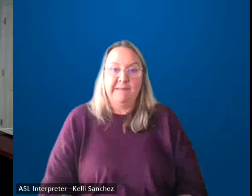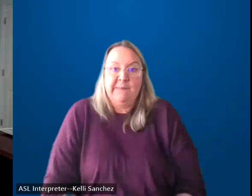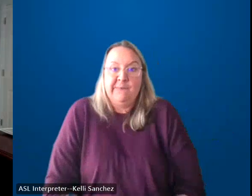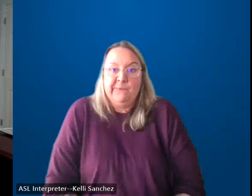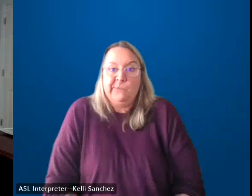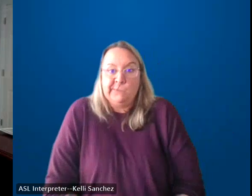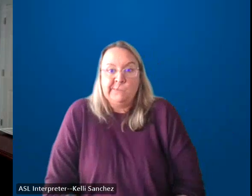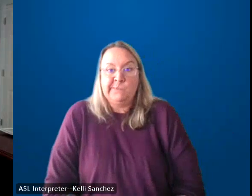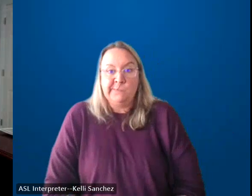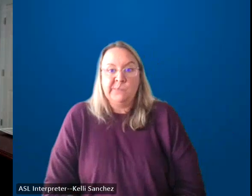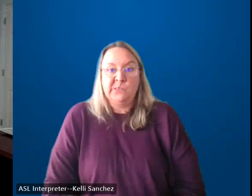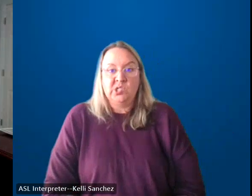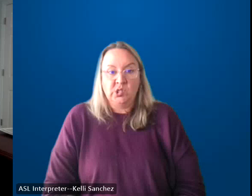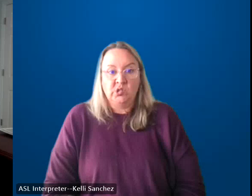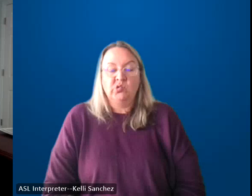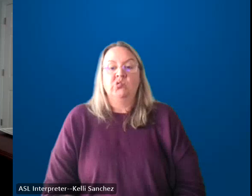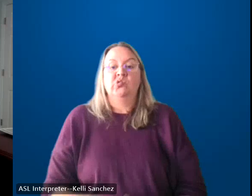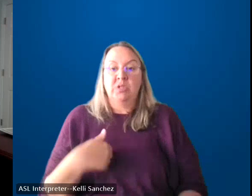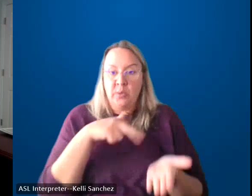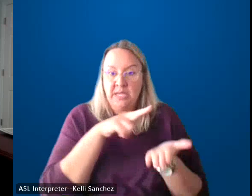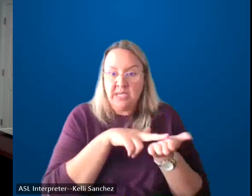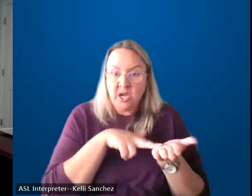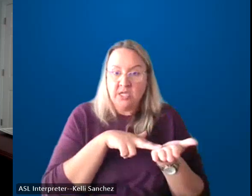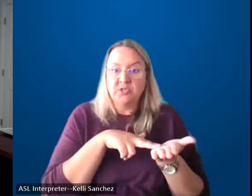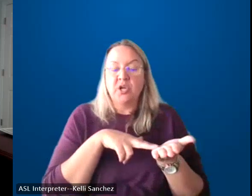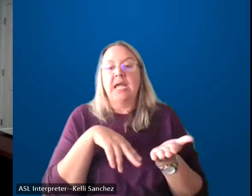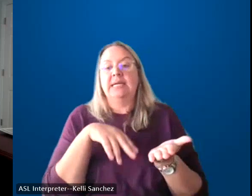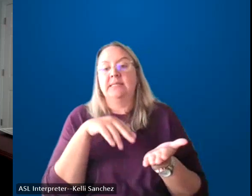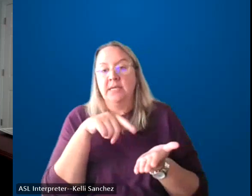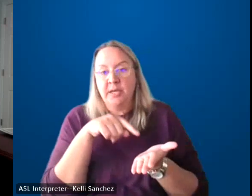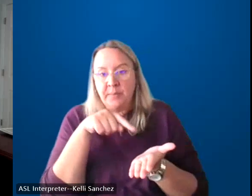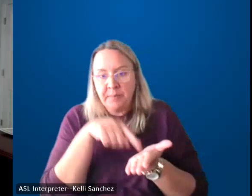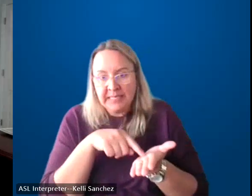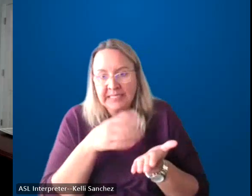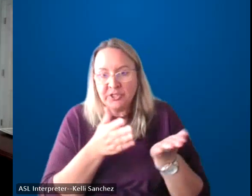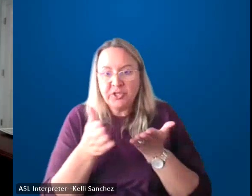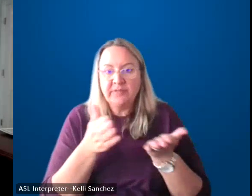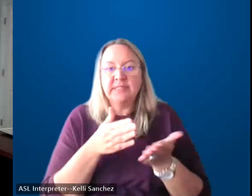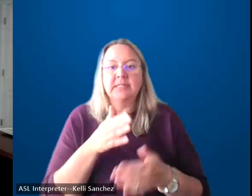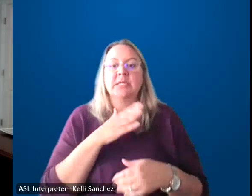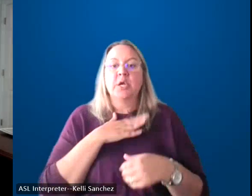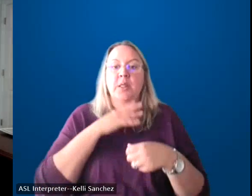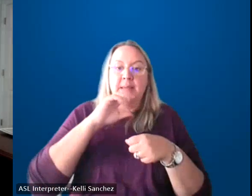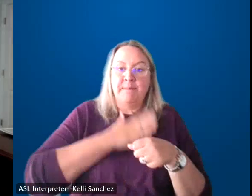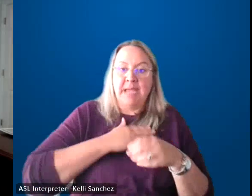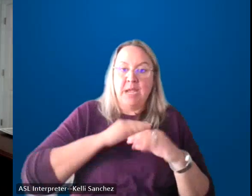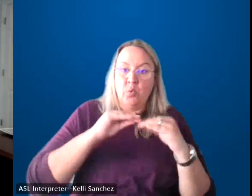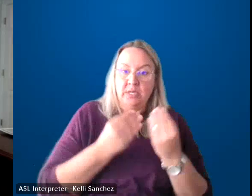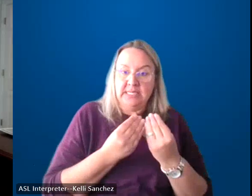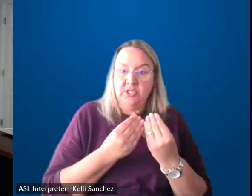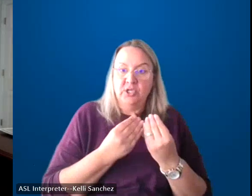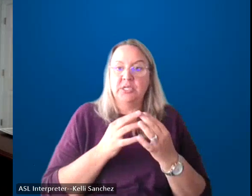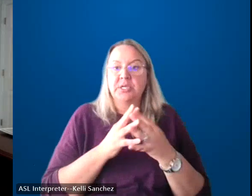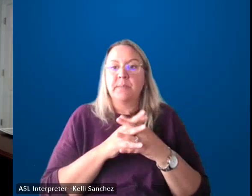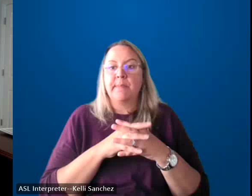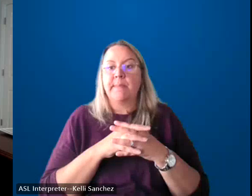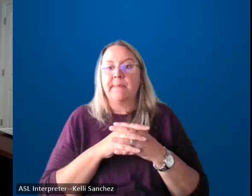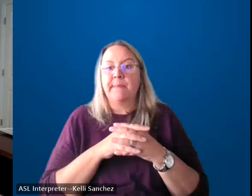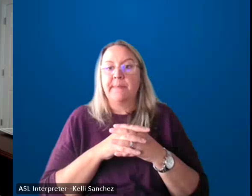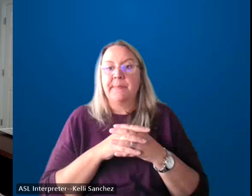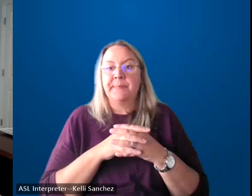we can contract out billing services, things of that nature. Like my organization, I'm all